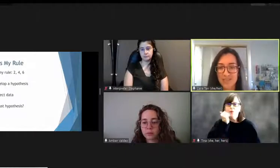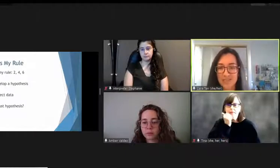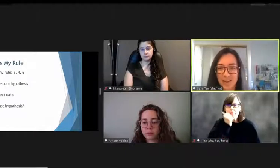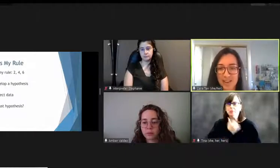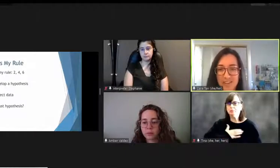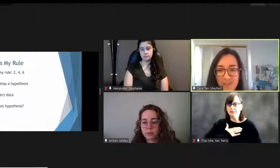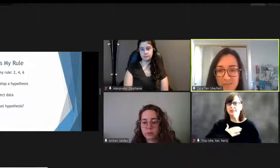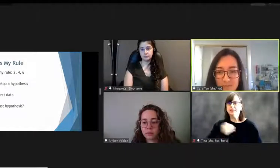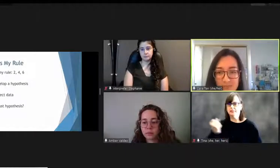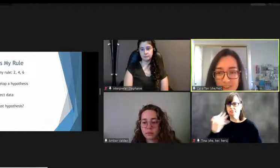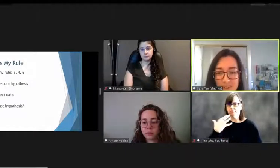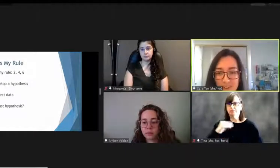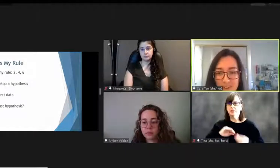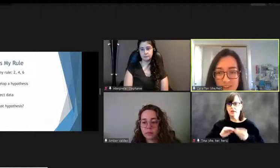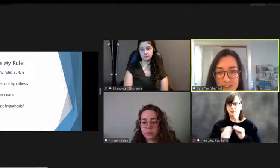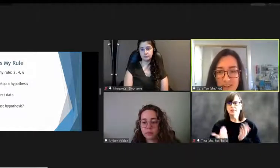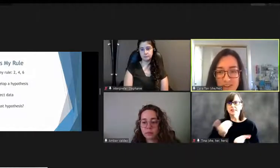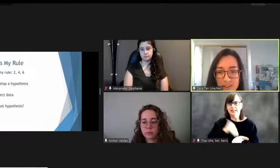at a time.